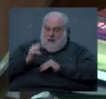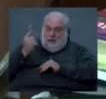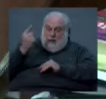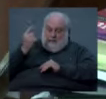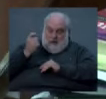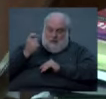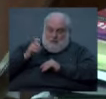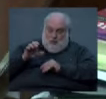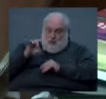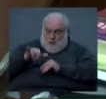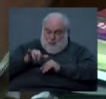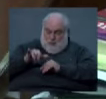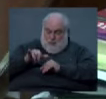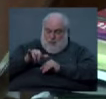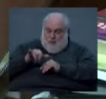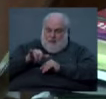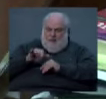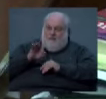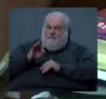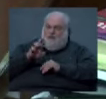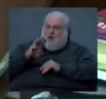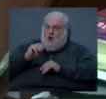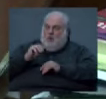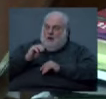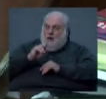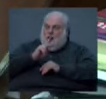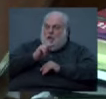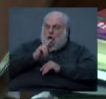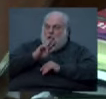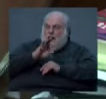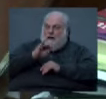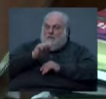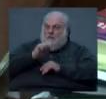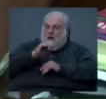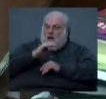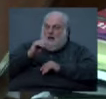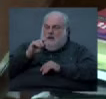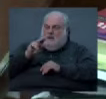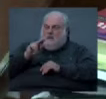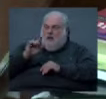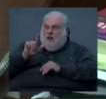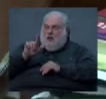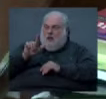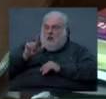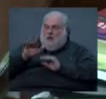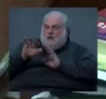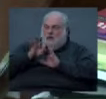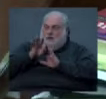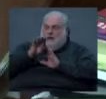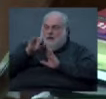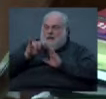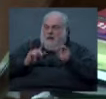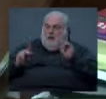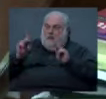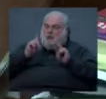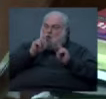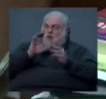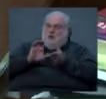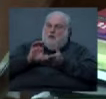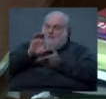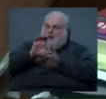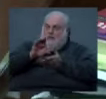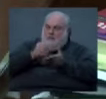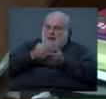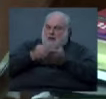this, the firm of Crafton & Tall was chosen by the groups that provided the money before and